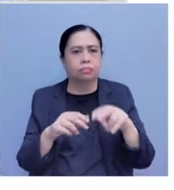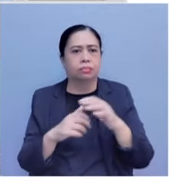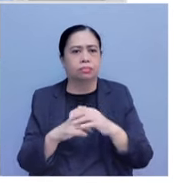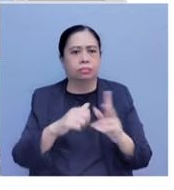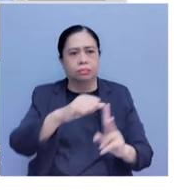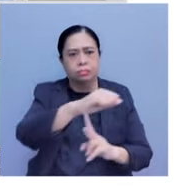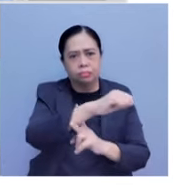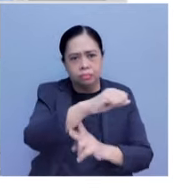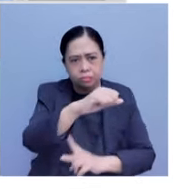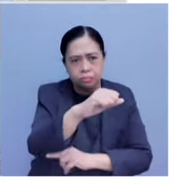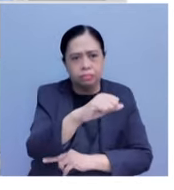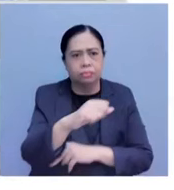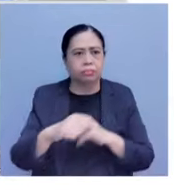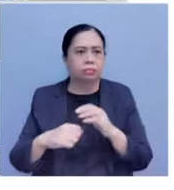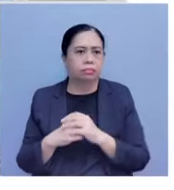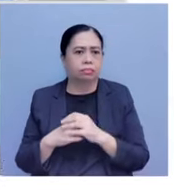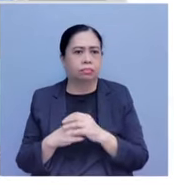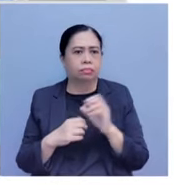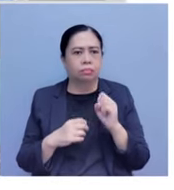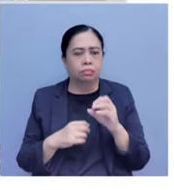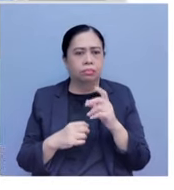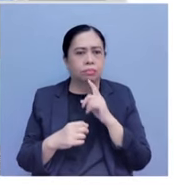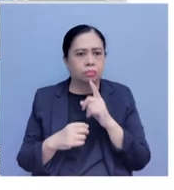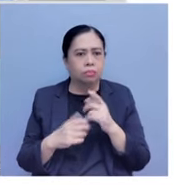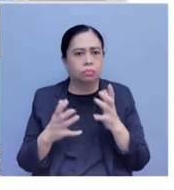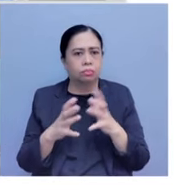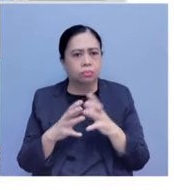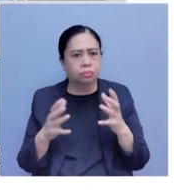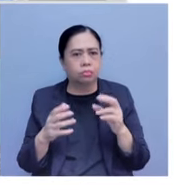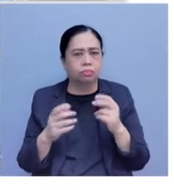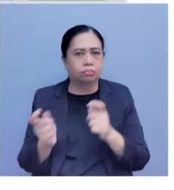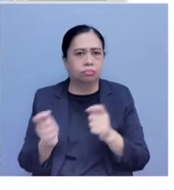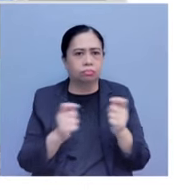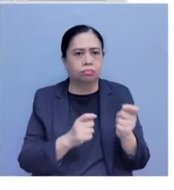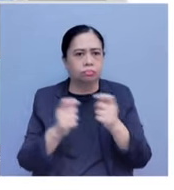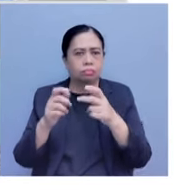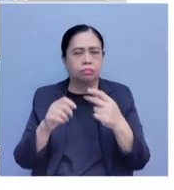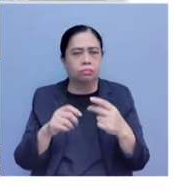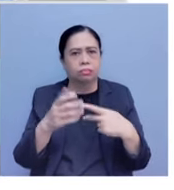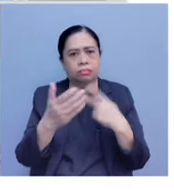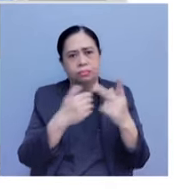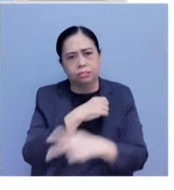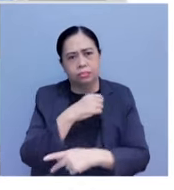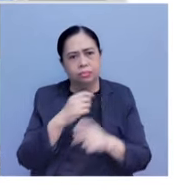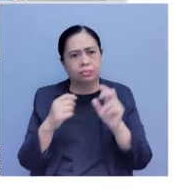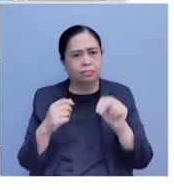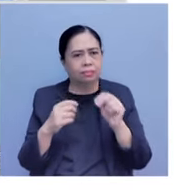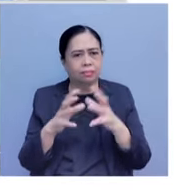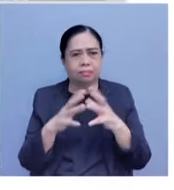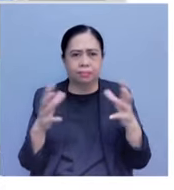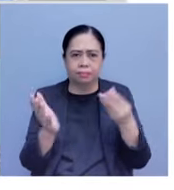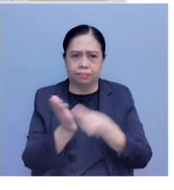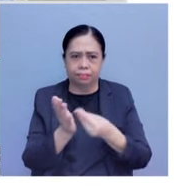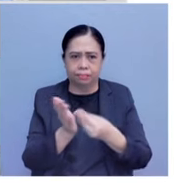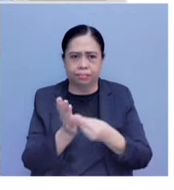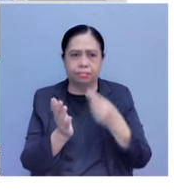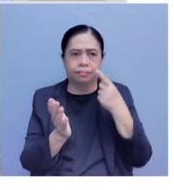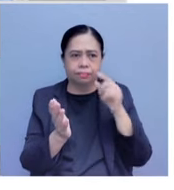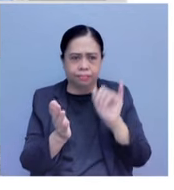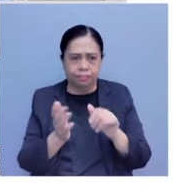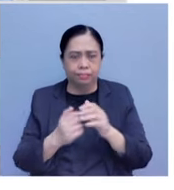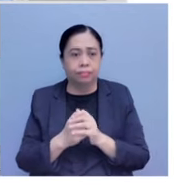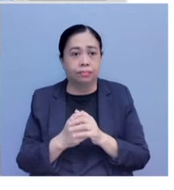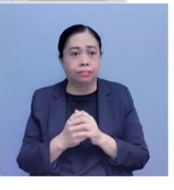train, etc., bridges linking one province to another. So, kailangan natin ng pera para doon. No?